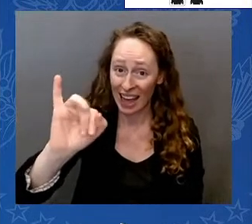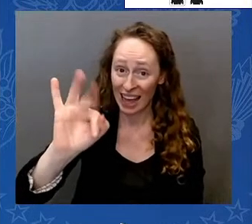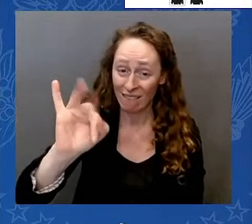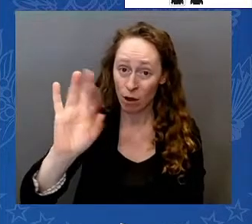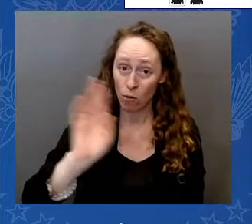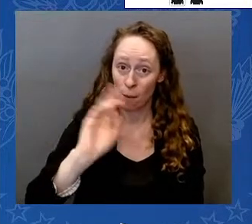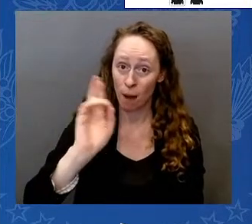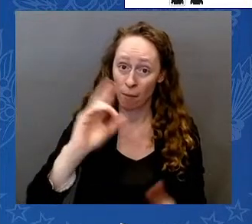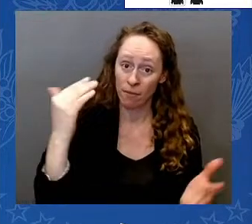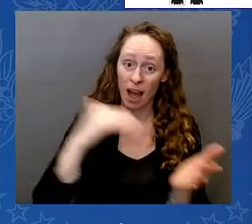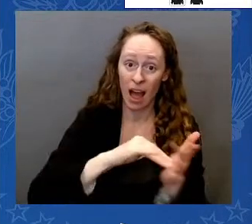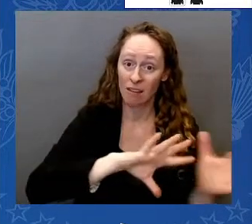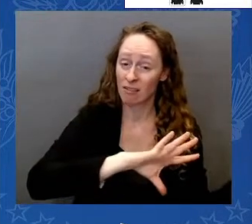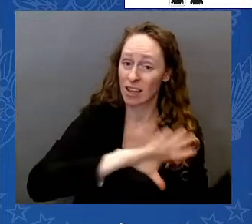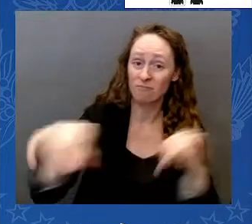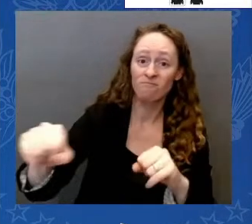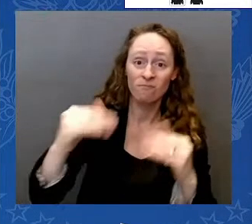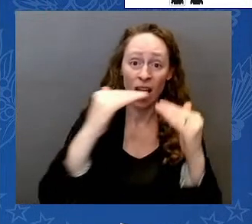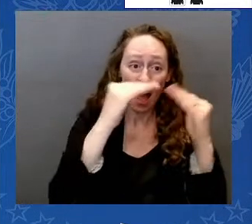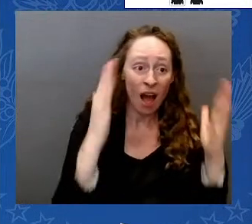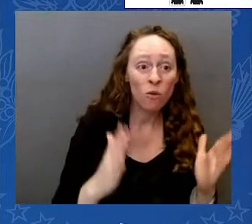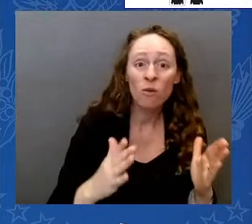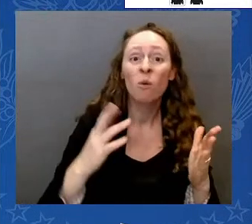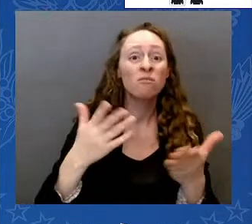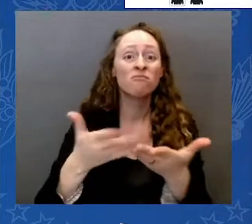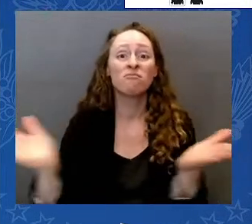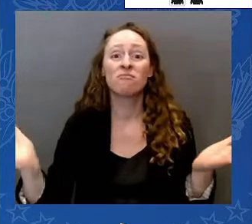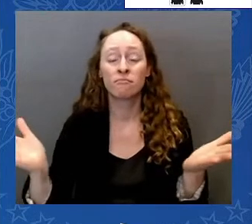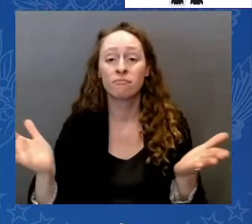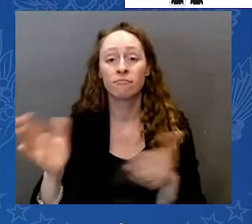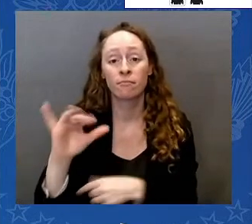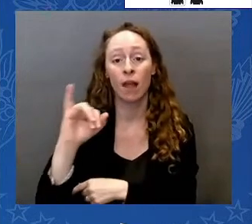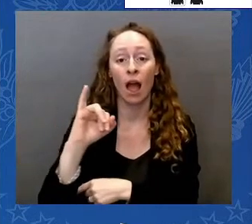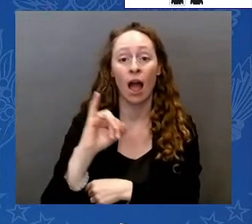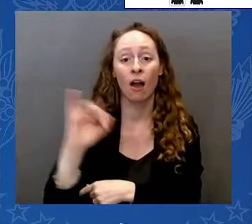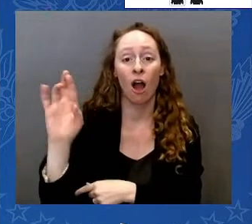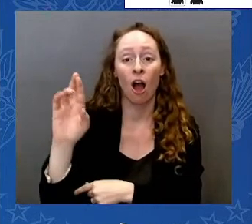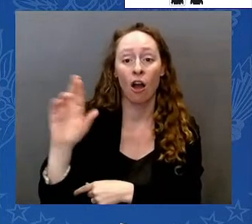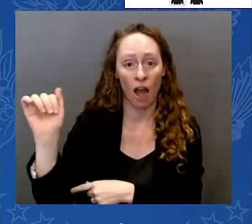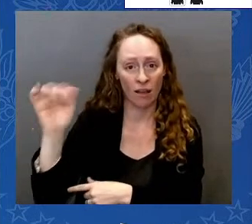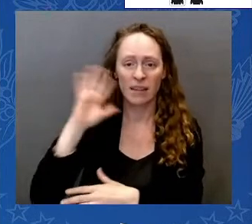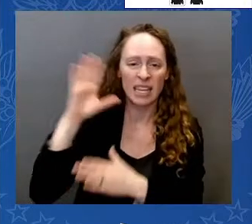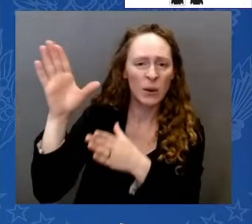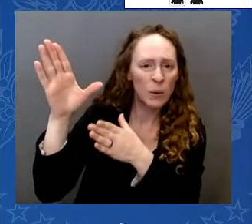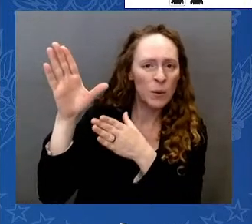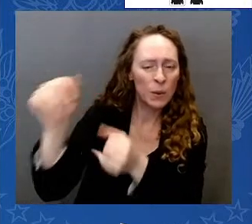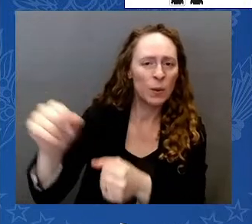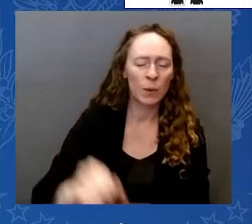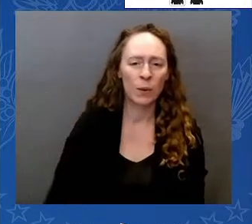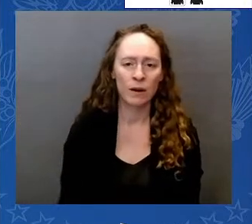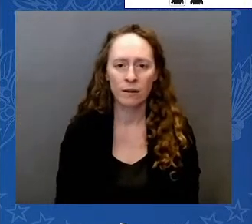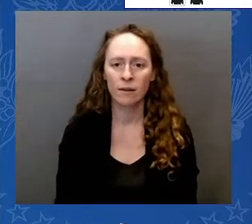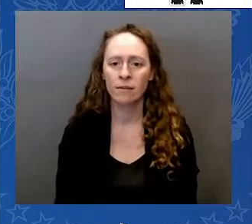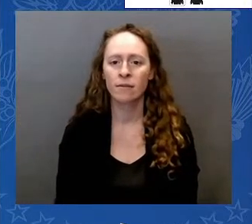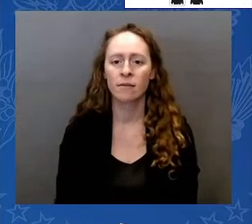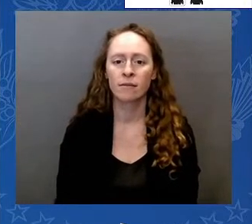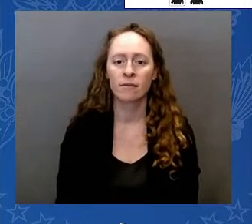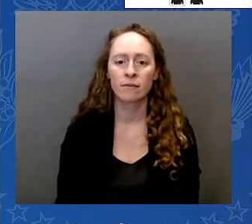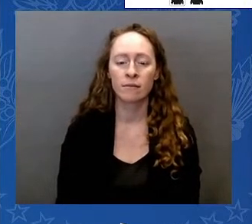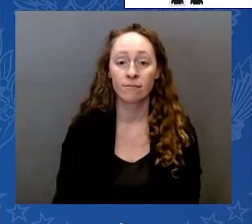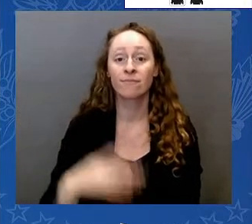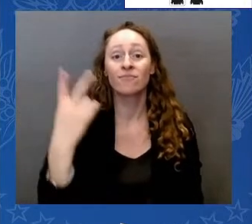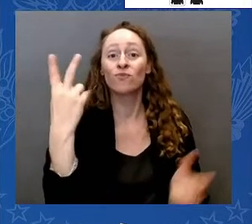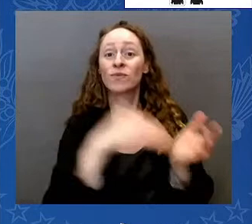Prices go back up. If Republicans take control of the Congress, the $2,000 cap on prescription drug costs we just passed goes away,